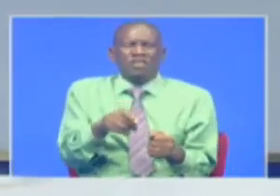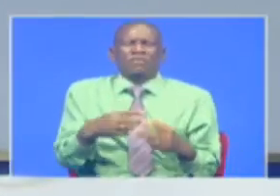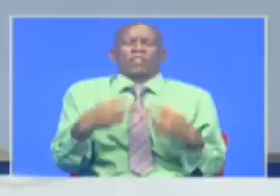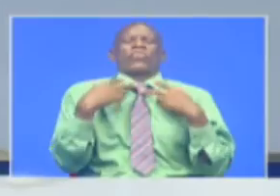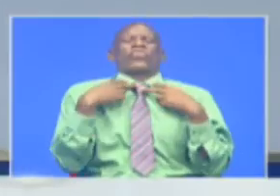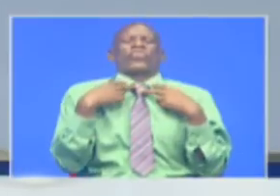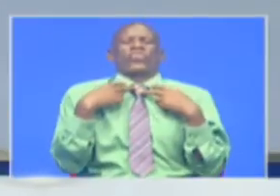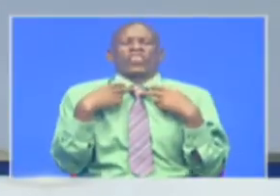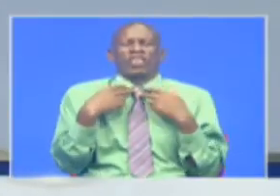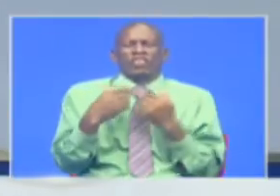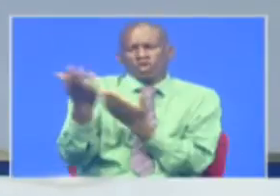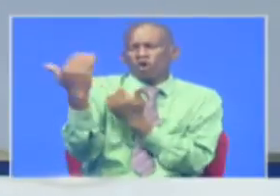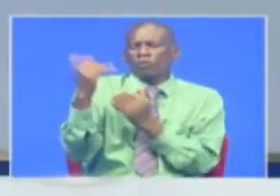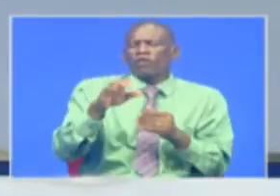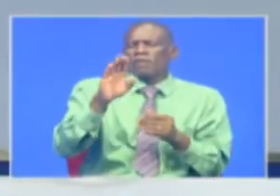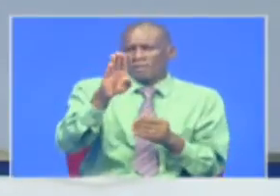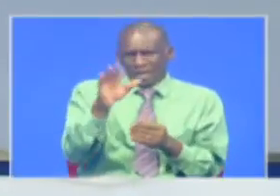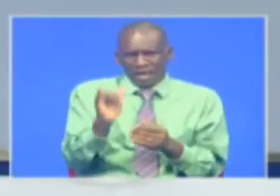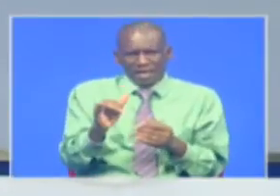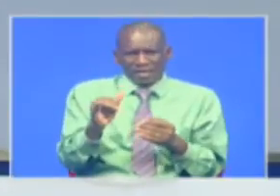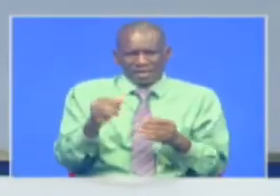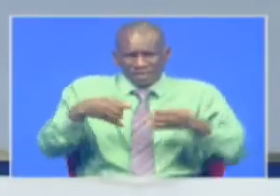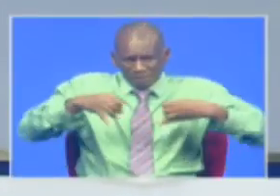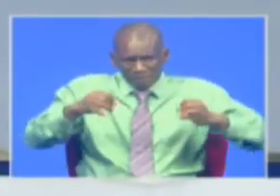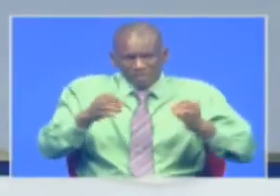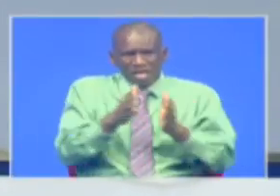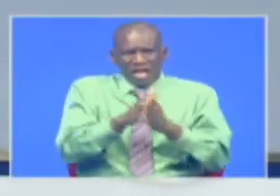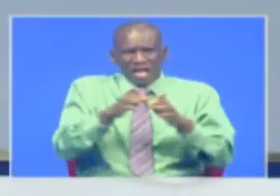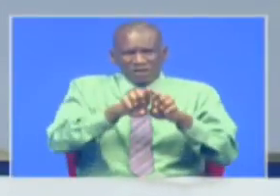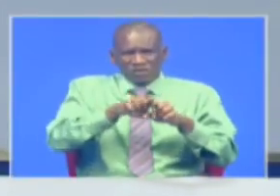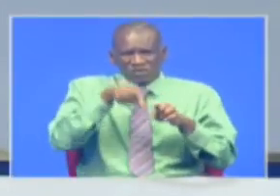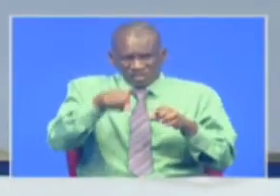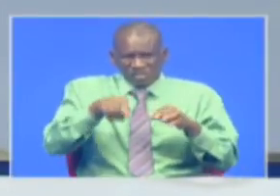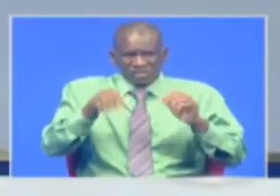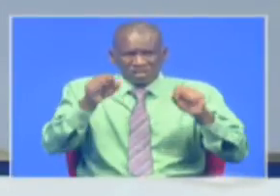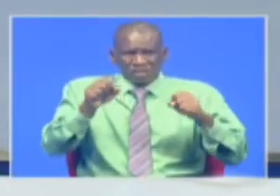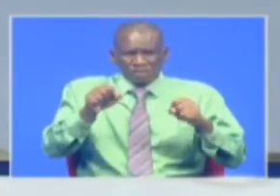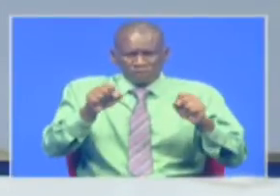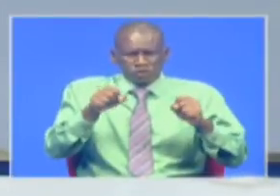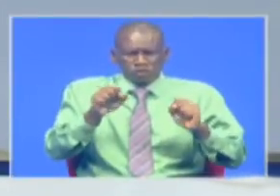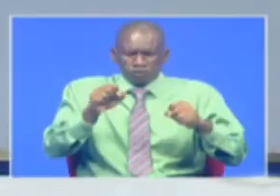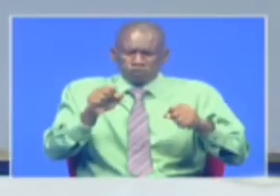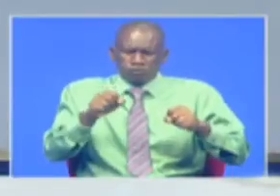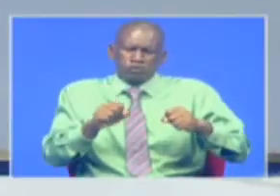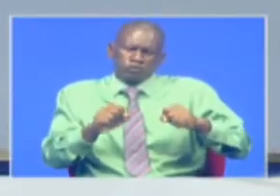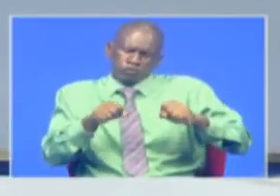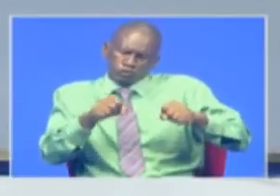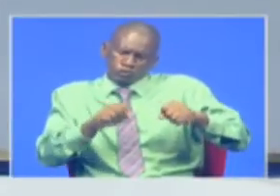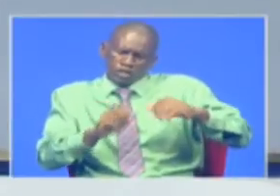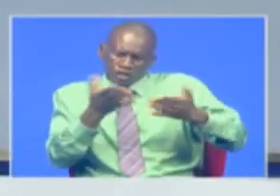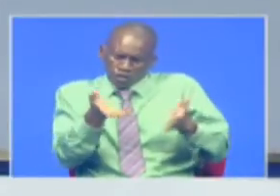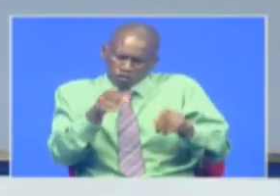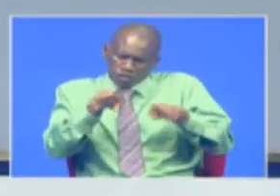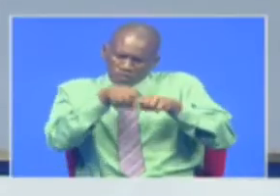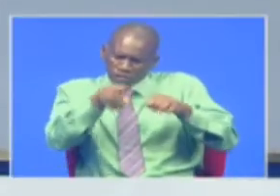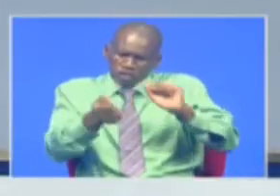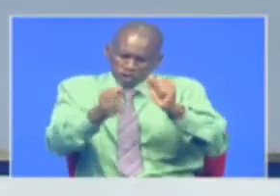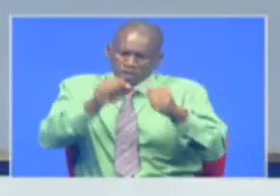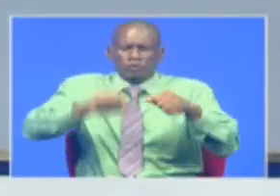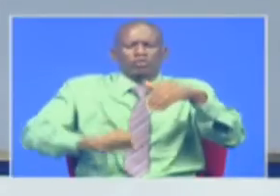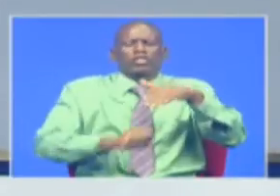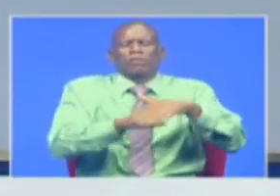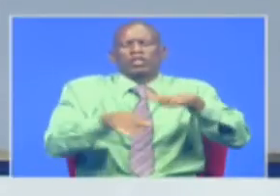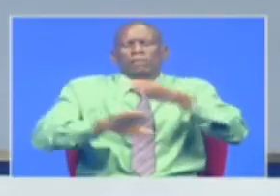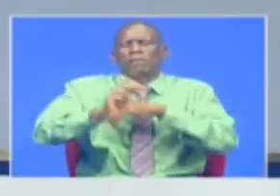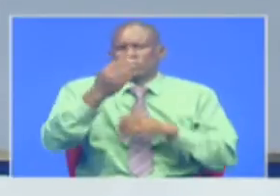of the BBI and perhaps even play into the hands of Deputy President William Ruto. NTV senior political